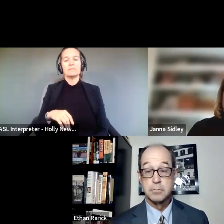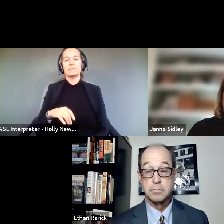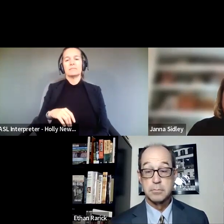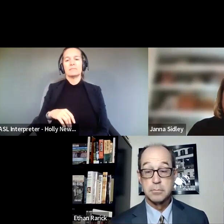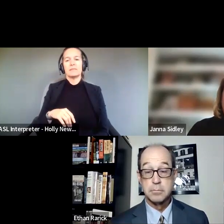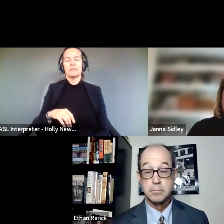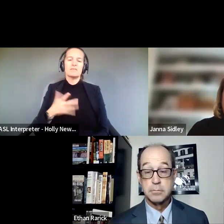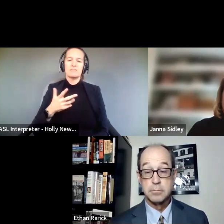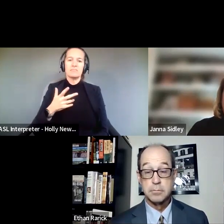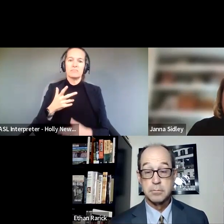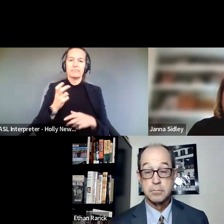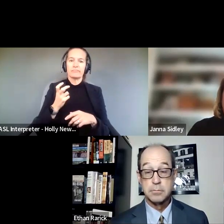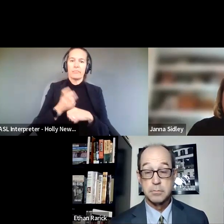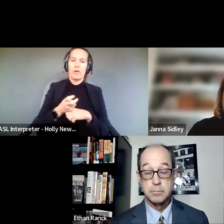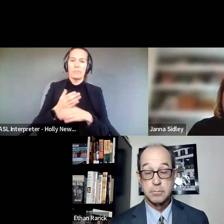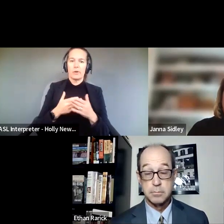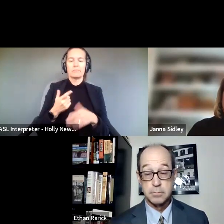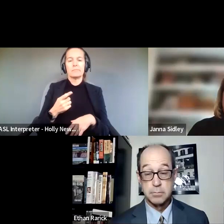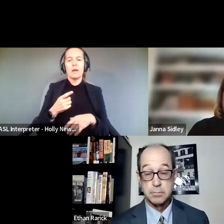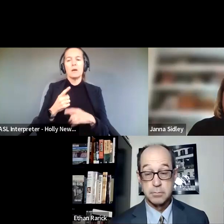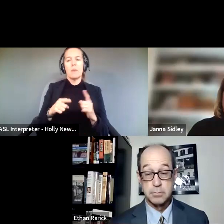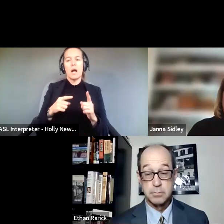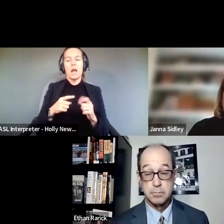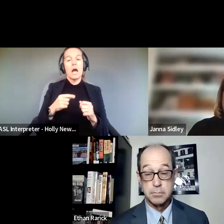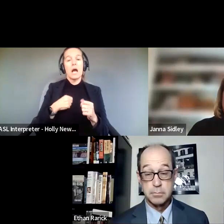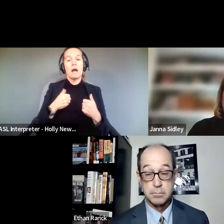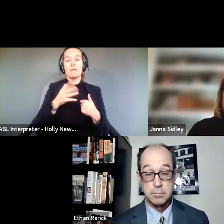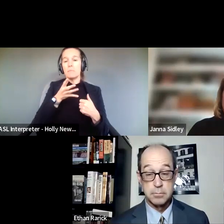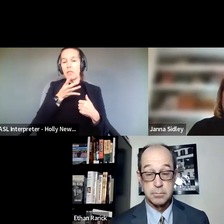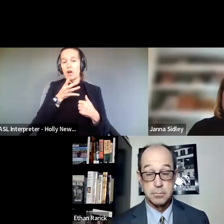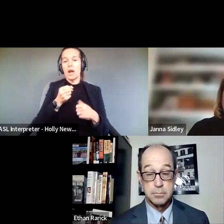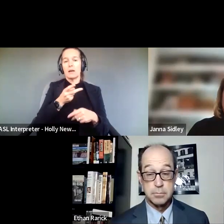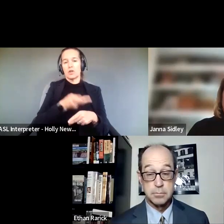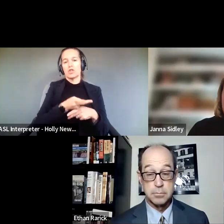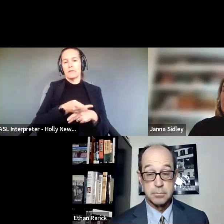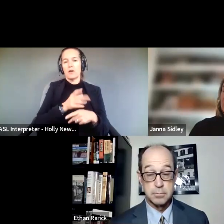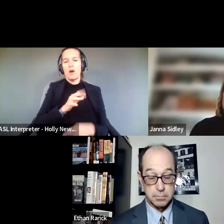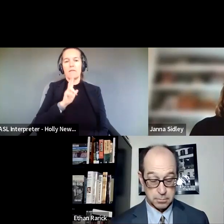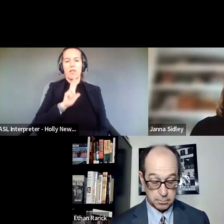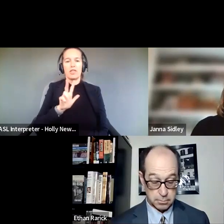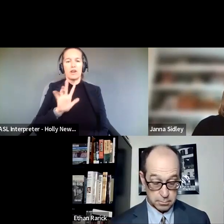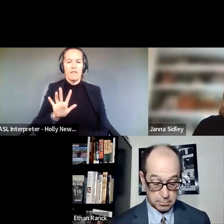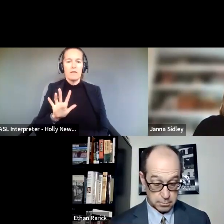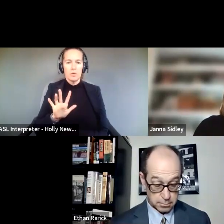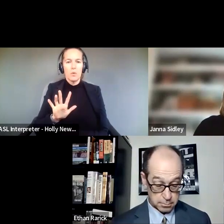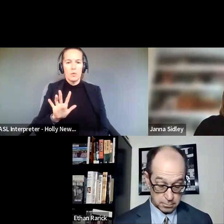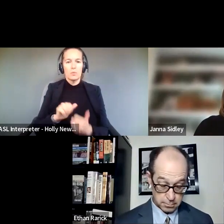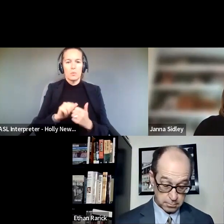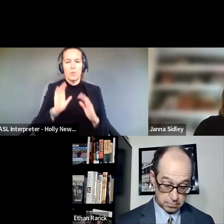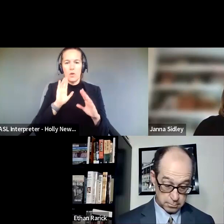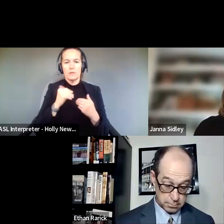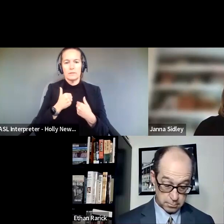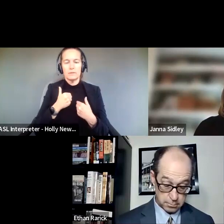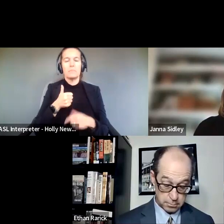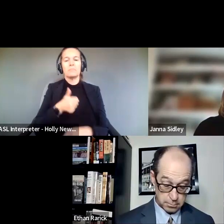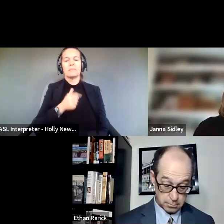But anyway, I am a mother and conservator of a 35-year-old individual with autism who's